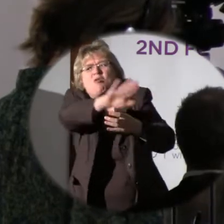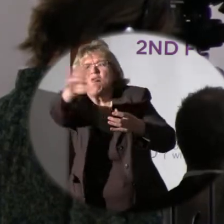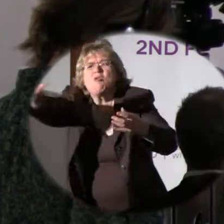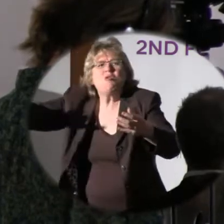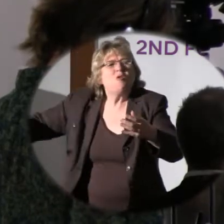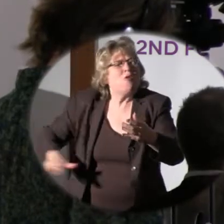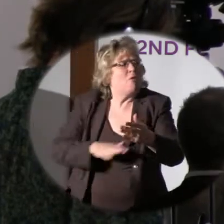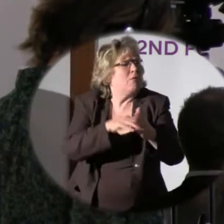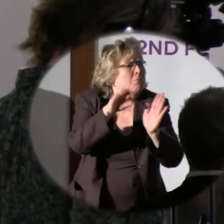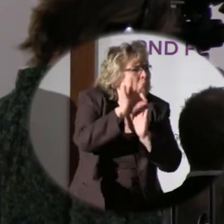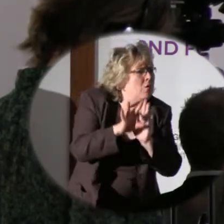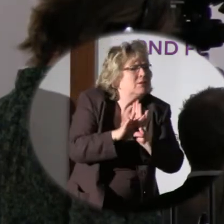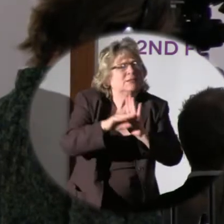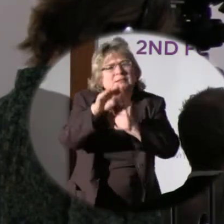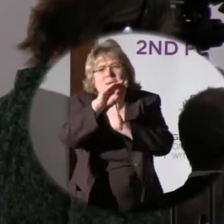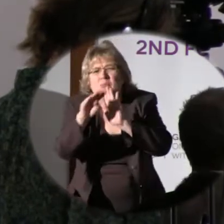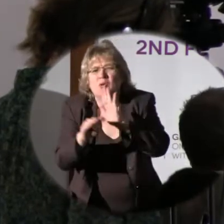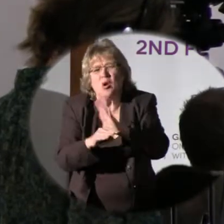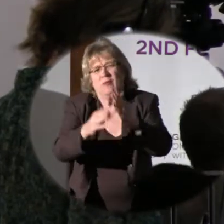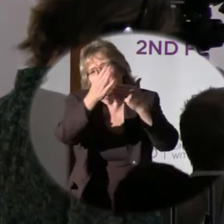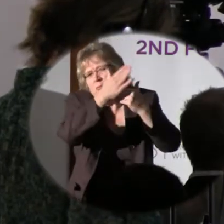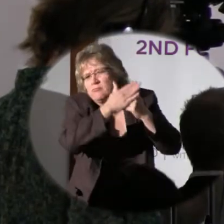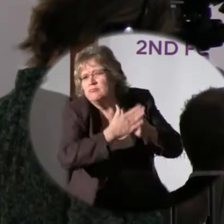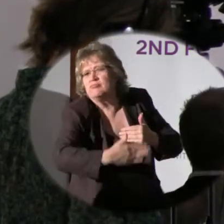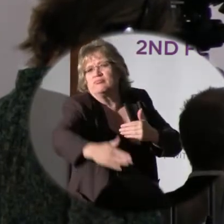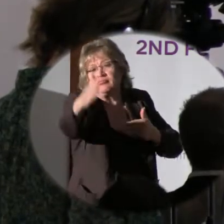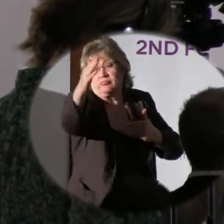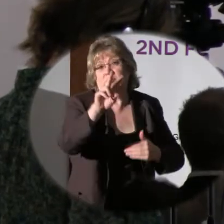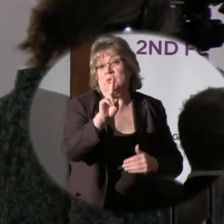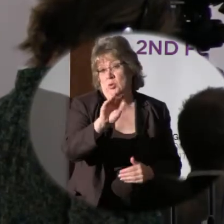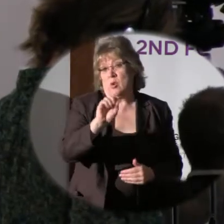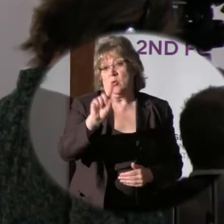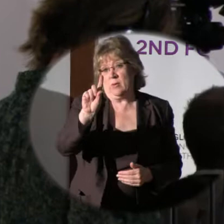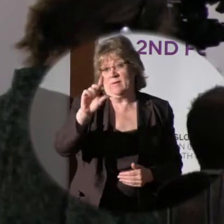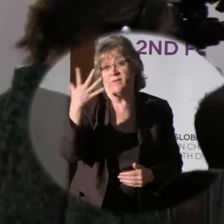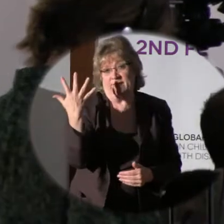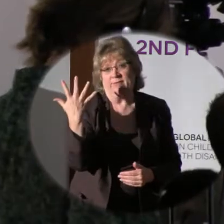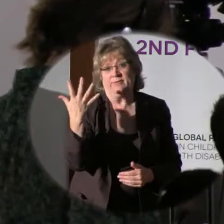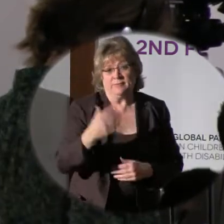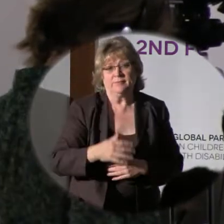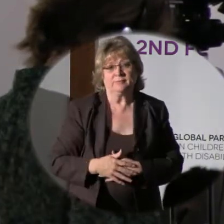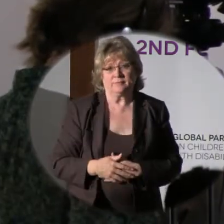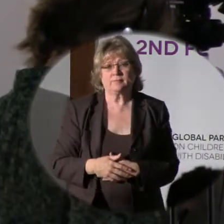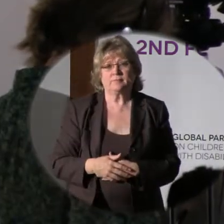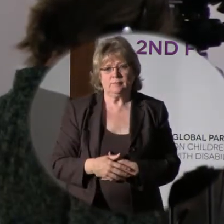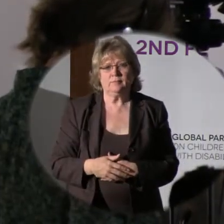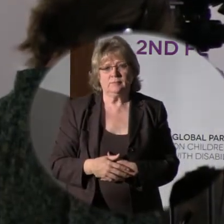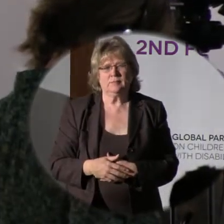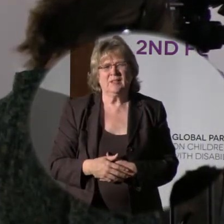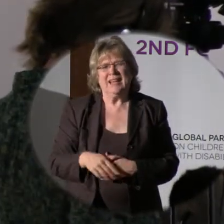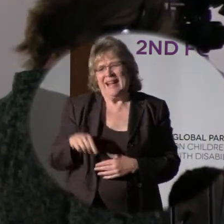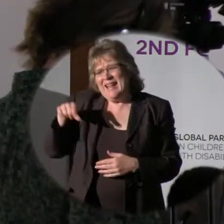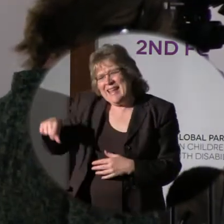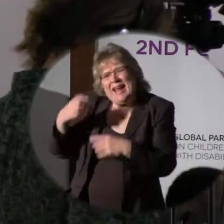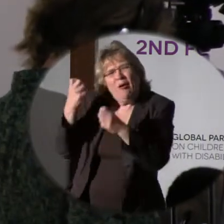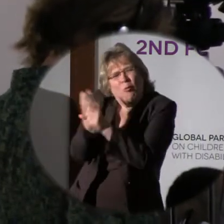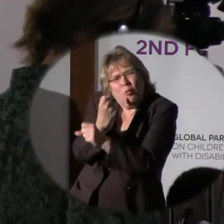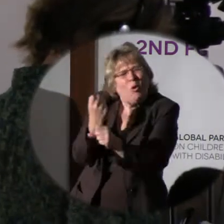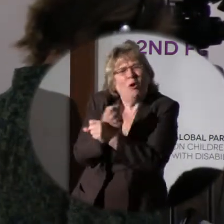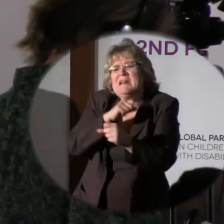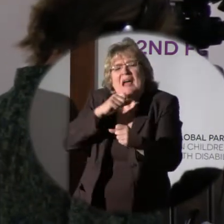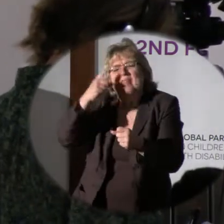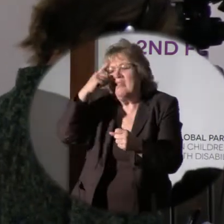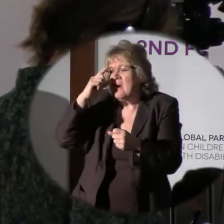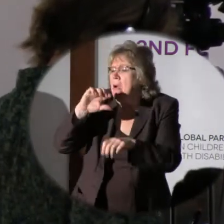a disability-inclusive development agenda towards 2015 and beyond.